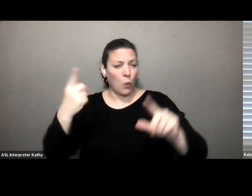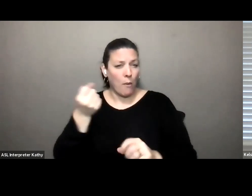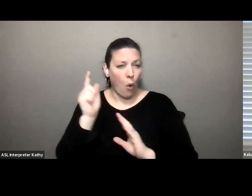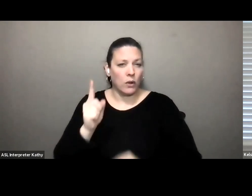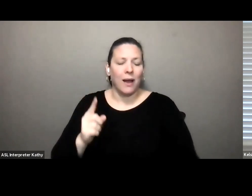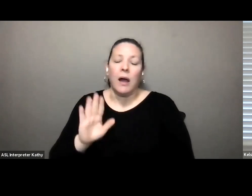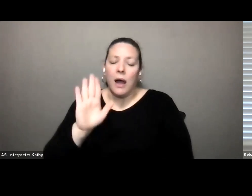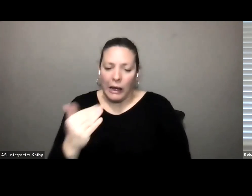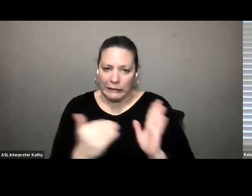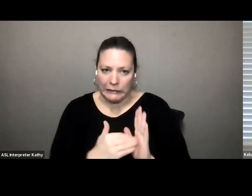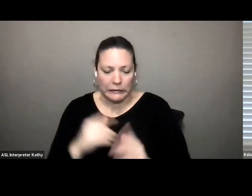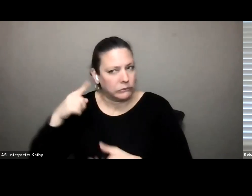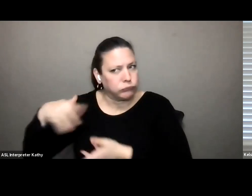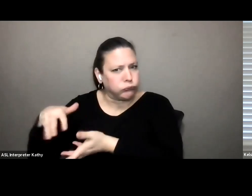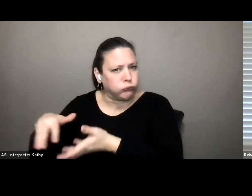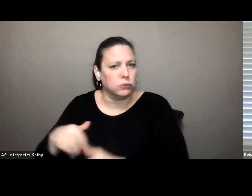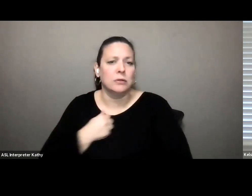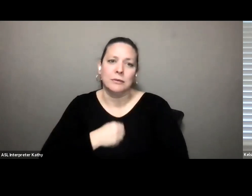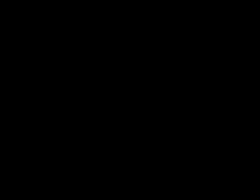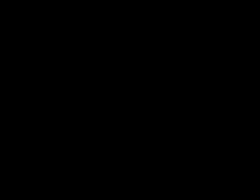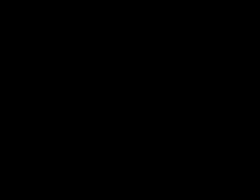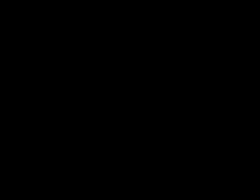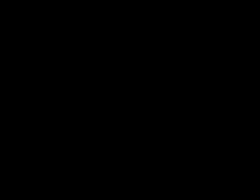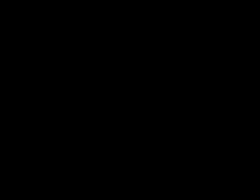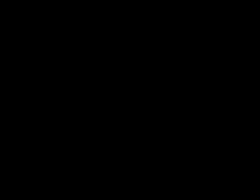i'm so sorry about the dogs like there's nothing i can do about them